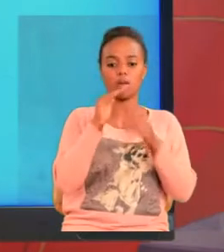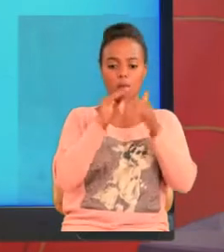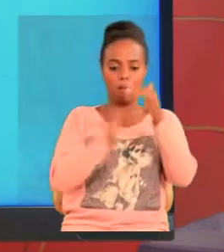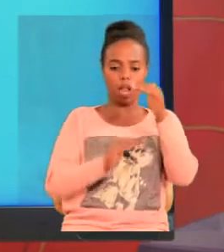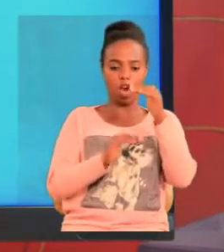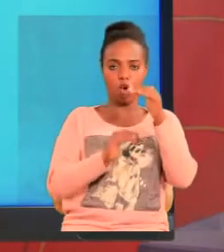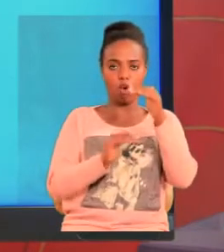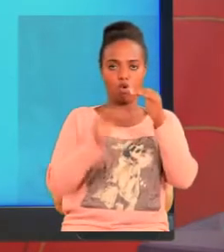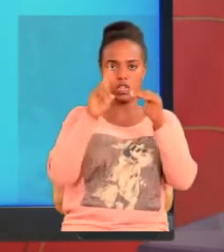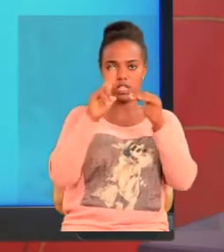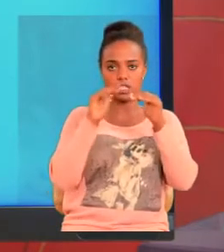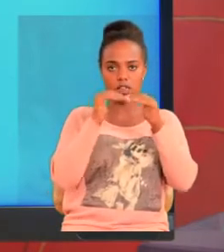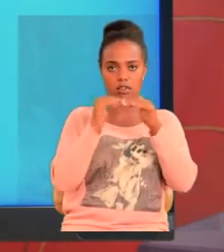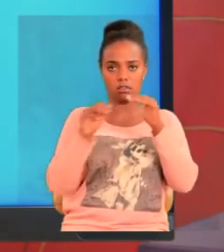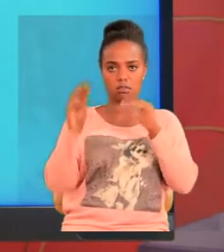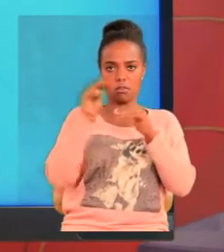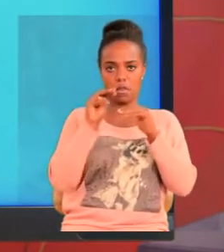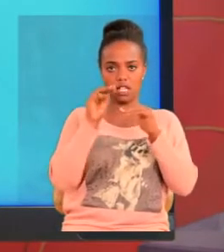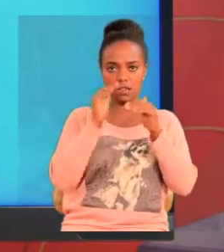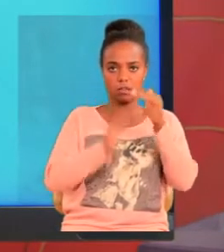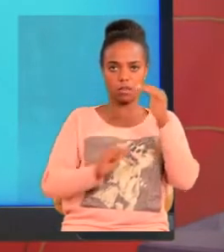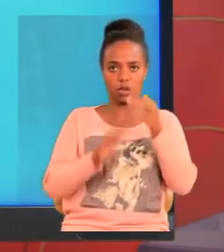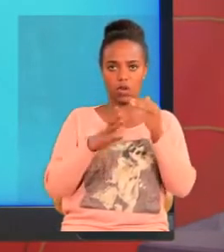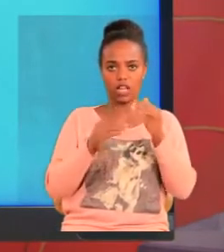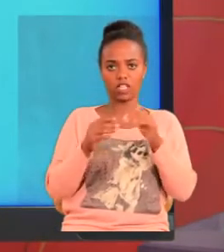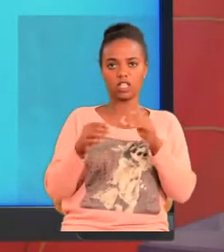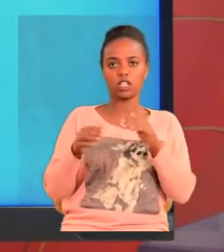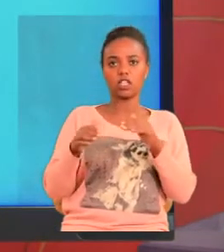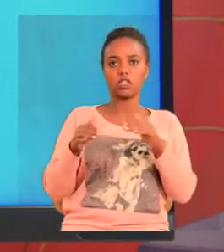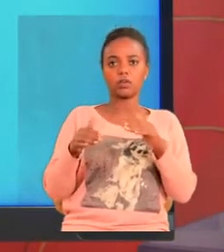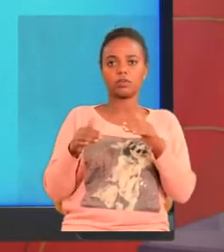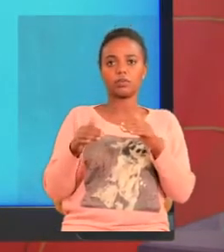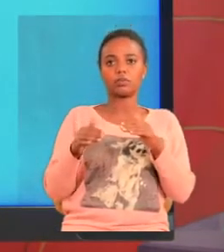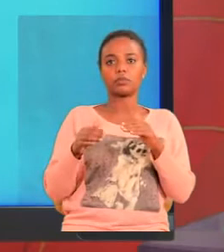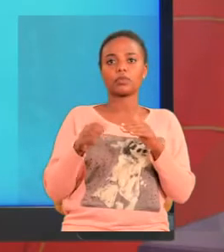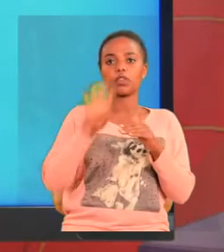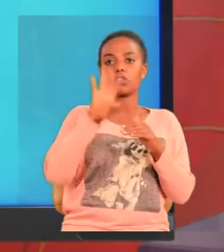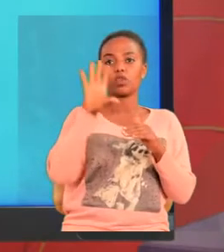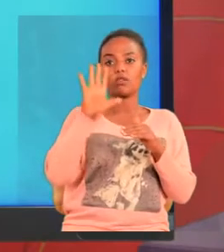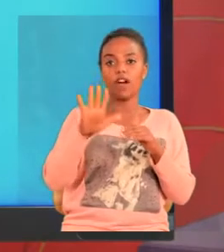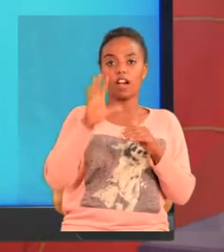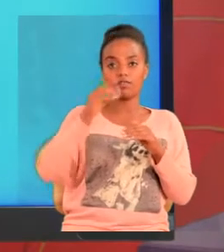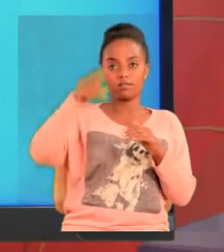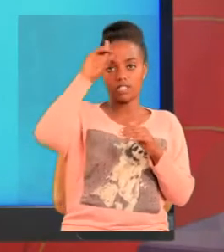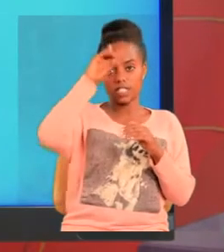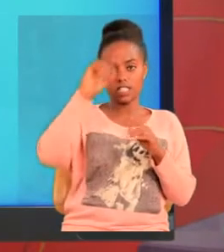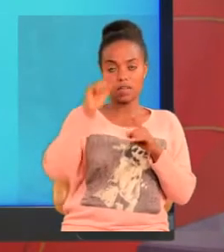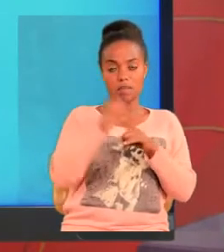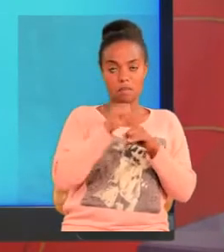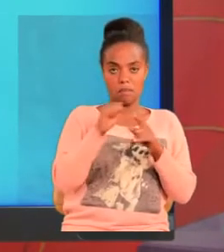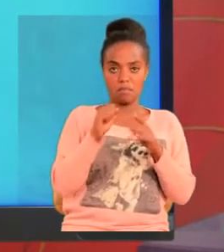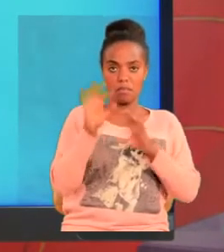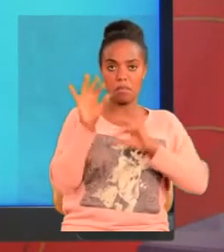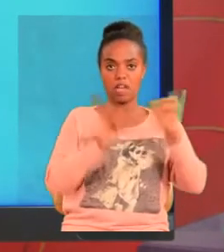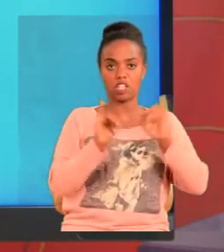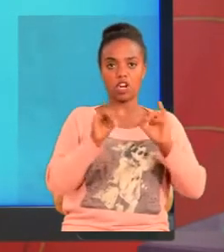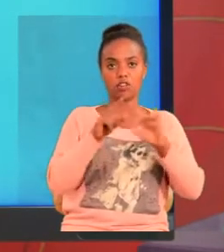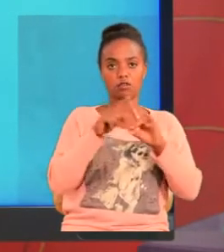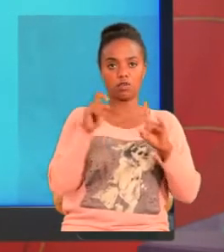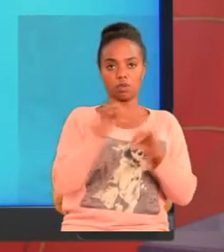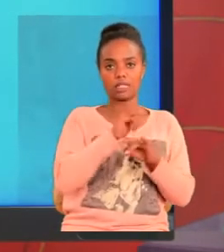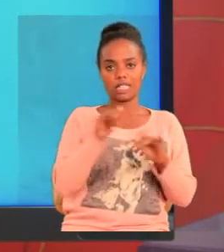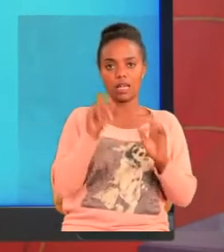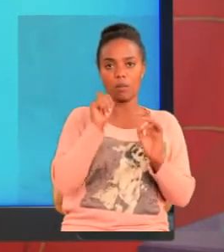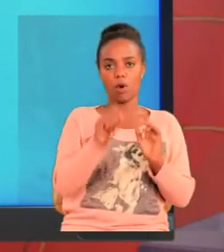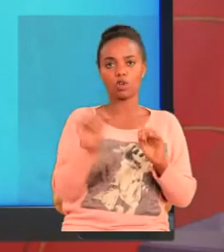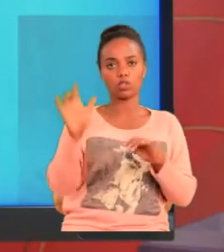is 45 degree as measured from the same point on the ground, and you are asked